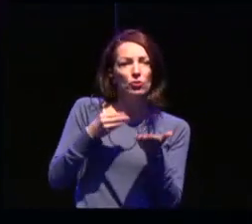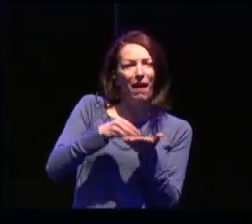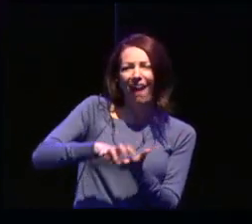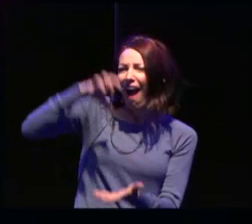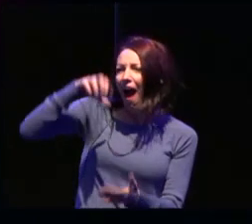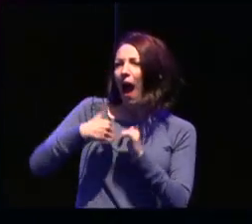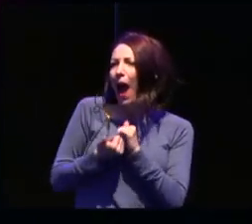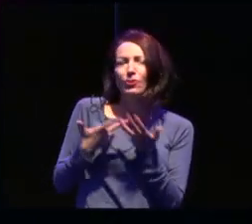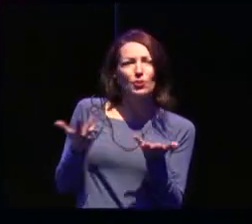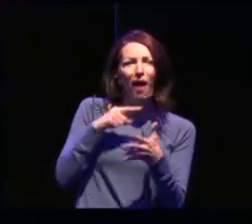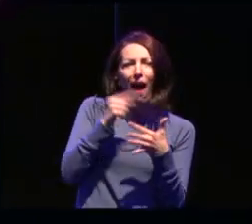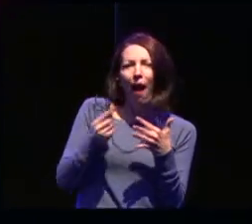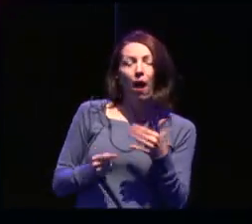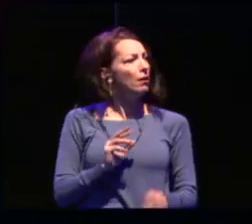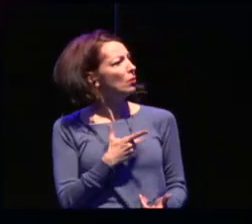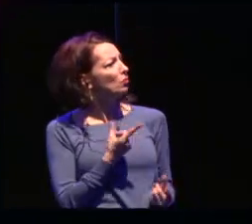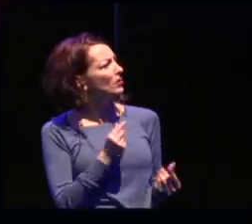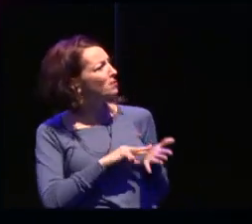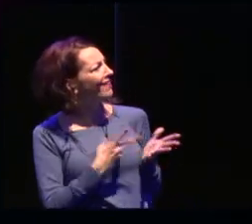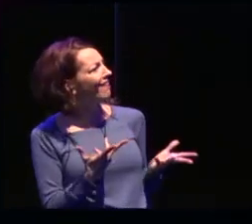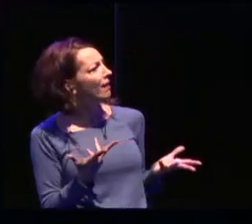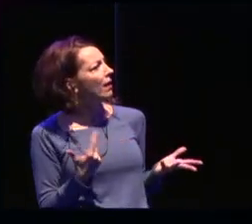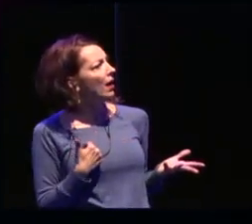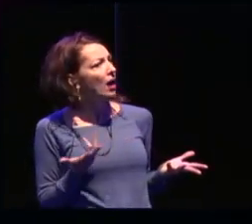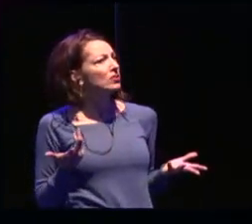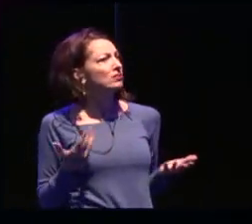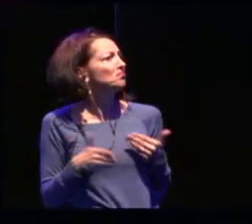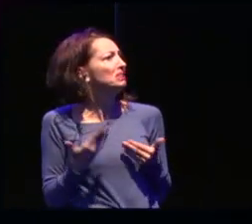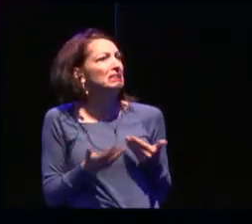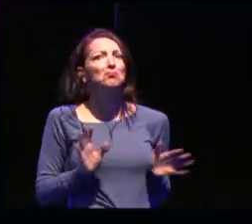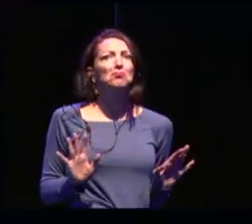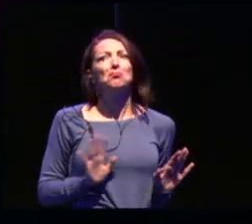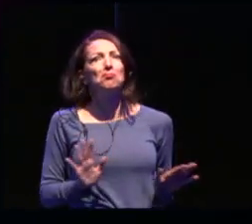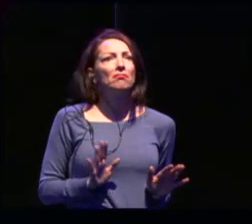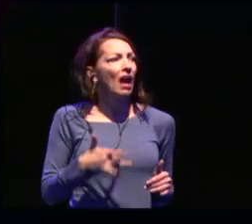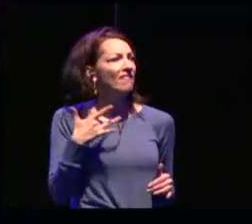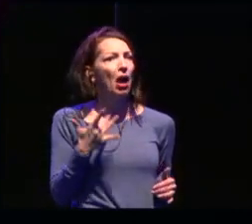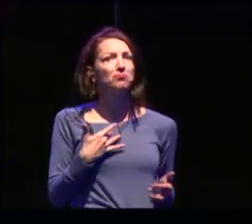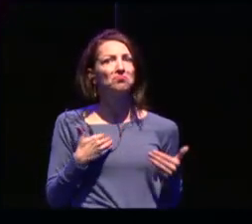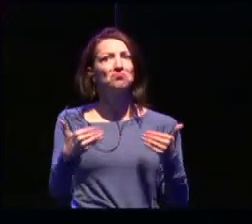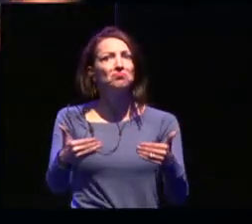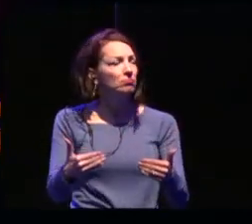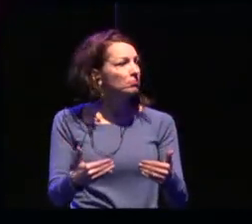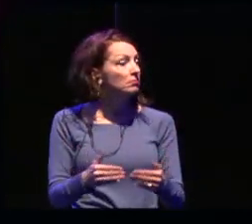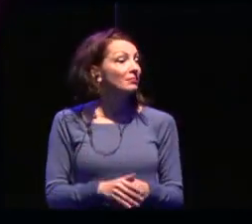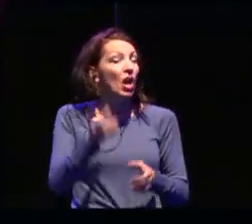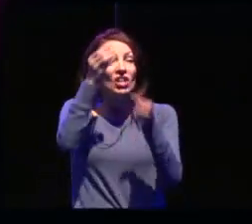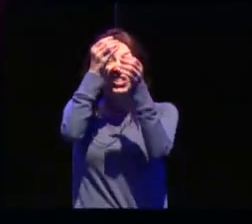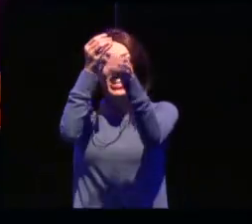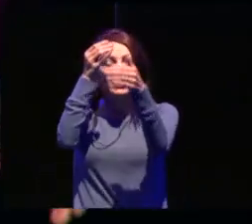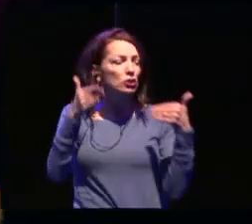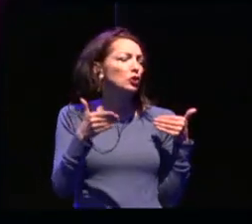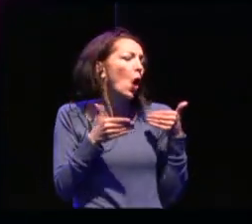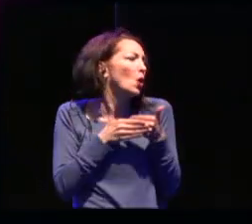money? How do you, and you're like, what are you talking about? It was just kind of easy for me. I just kind of just felt into it. And see, your genius is so